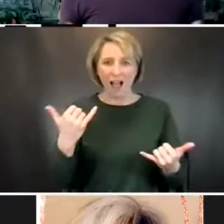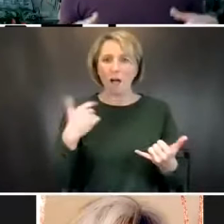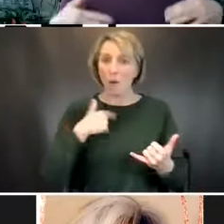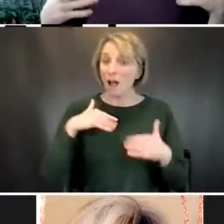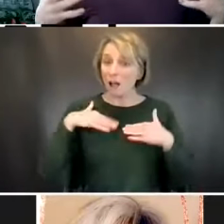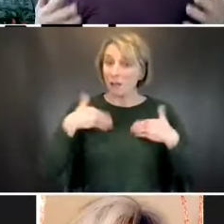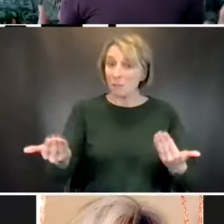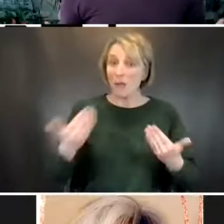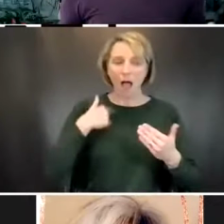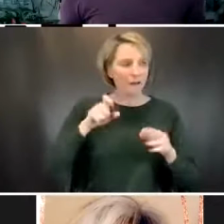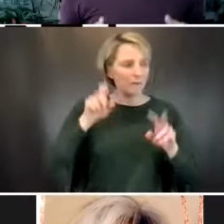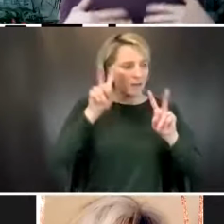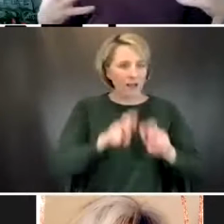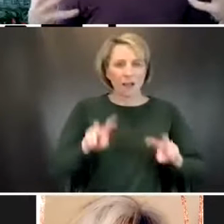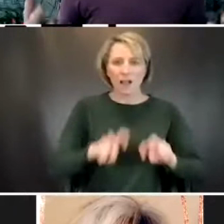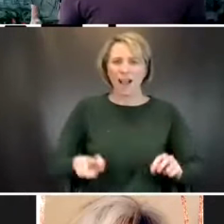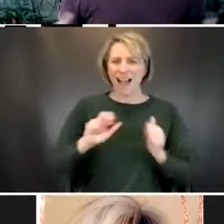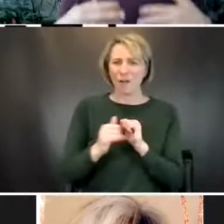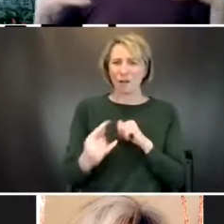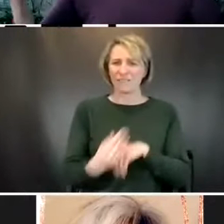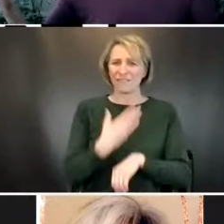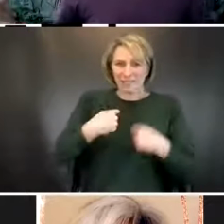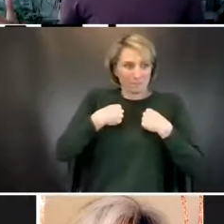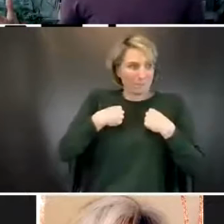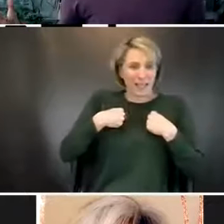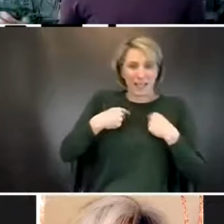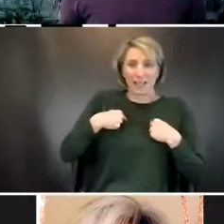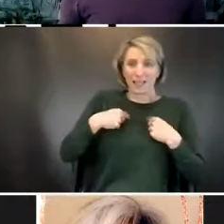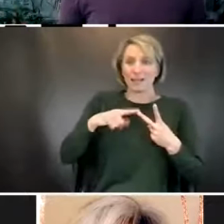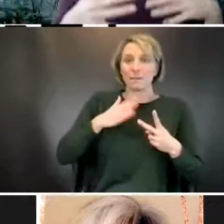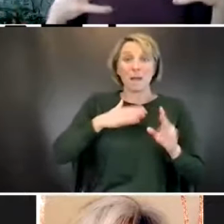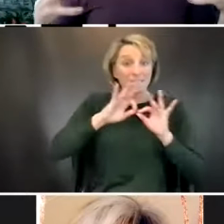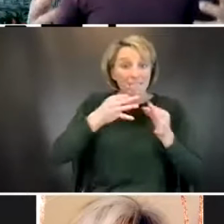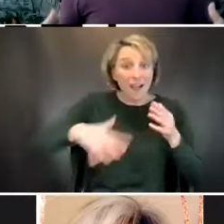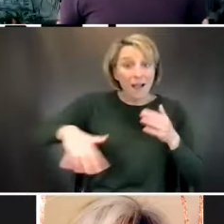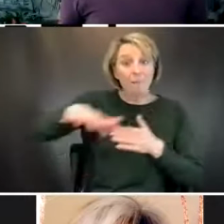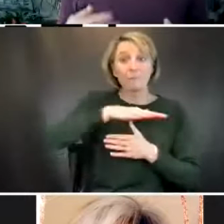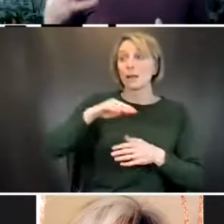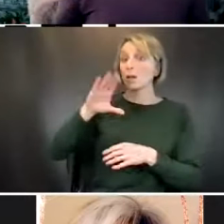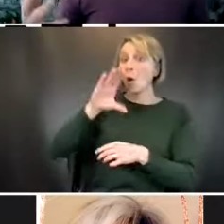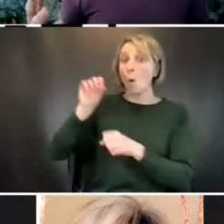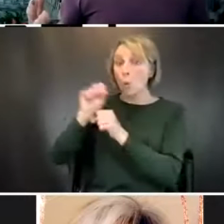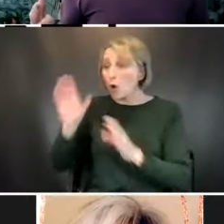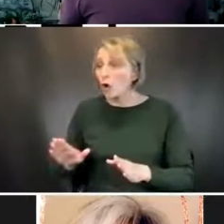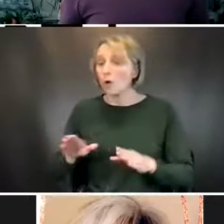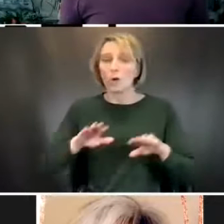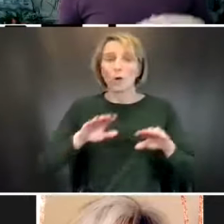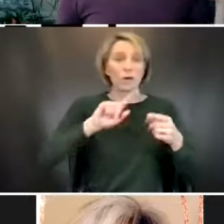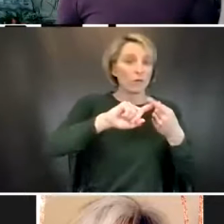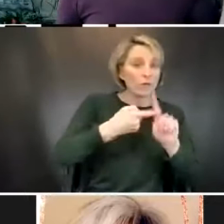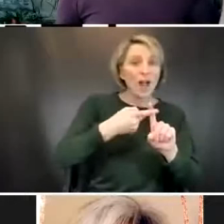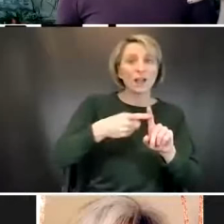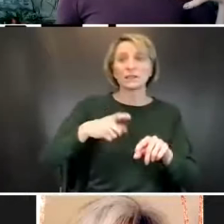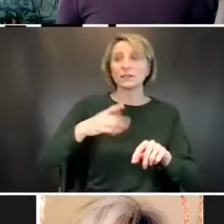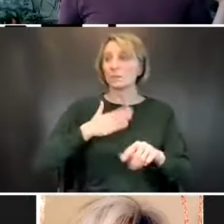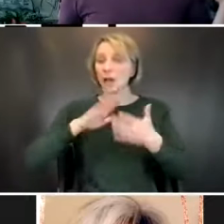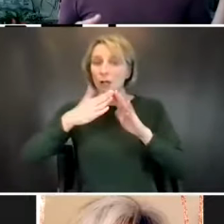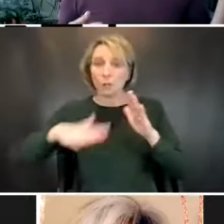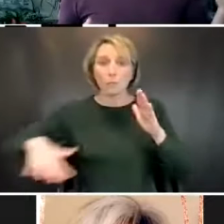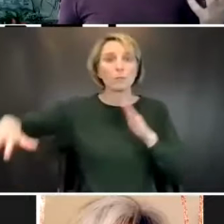my family, my coworkers, my friends, my community, and try to find self-care ways